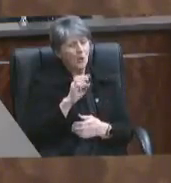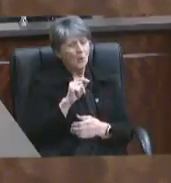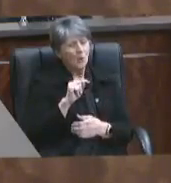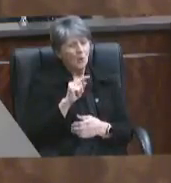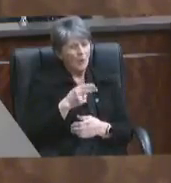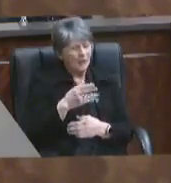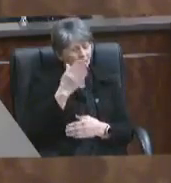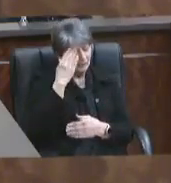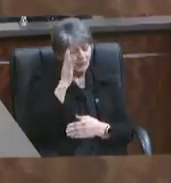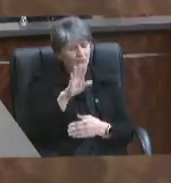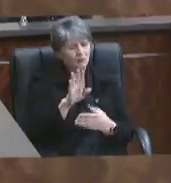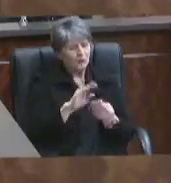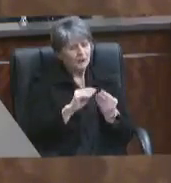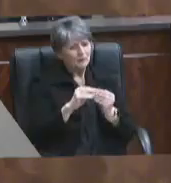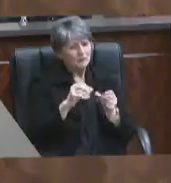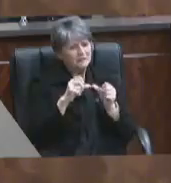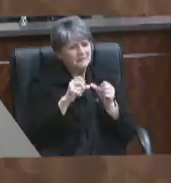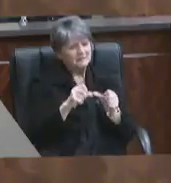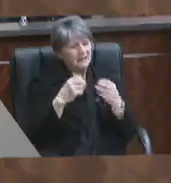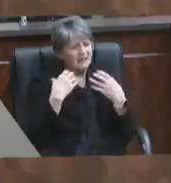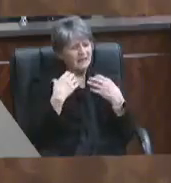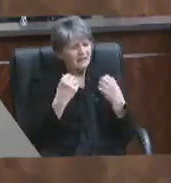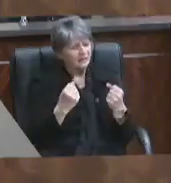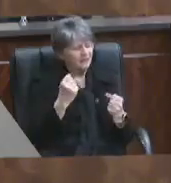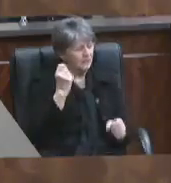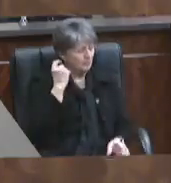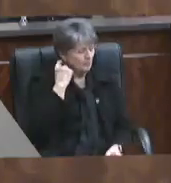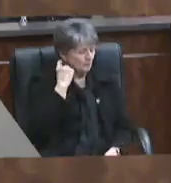get yourself checked and stay healthy. Thanks.